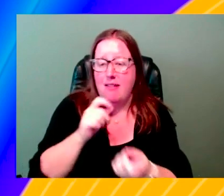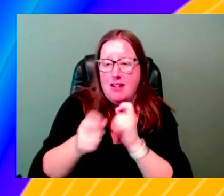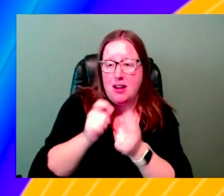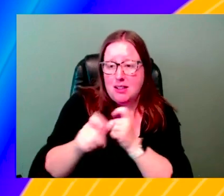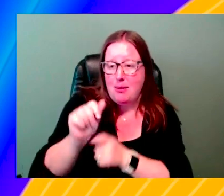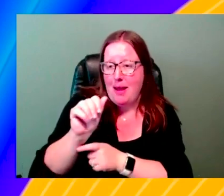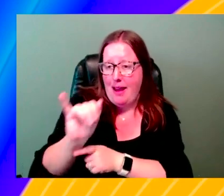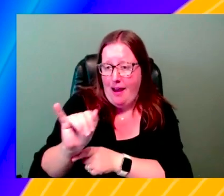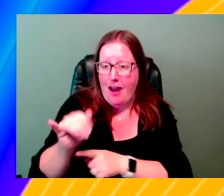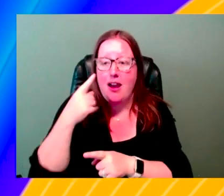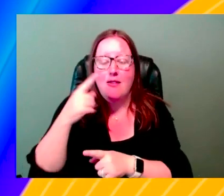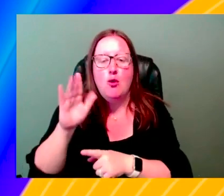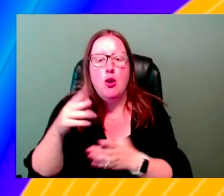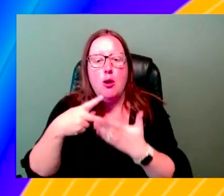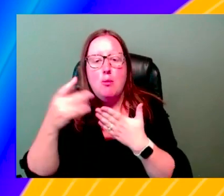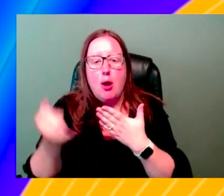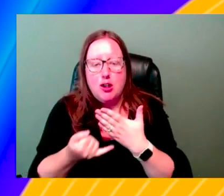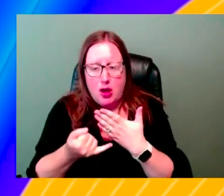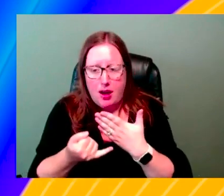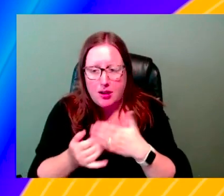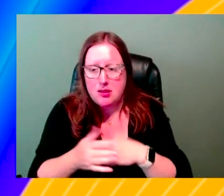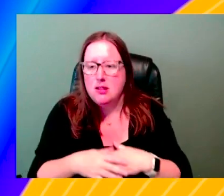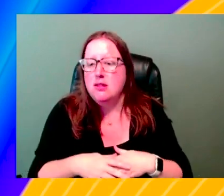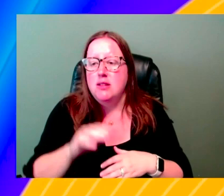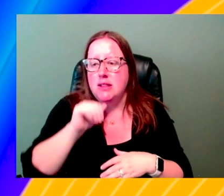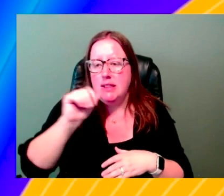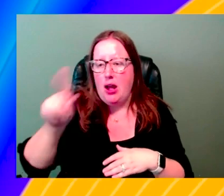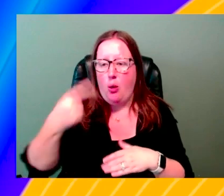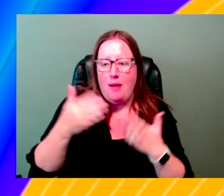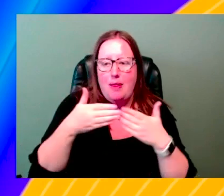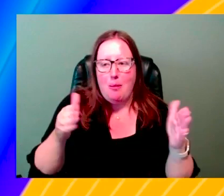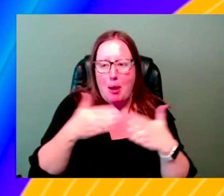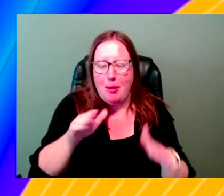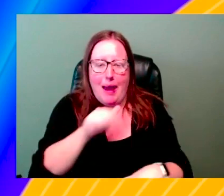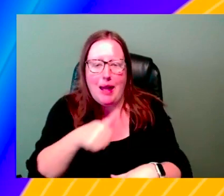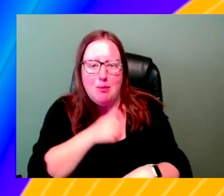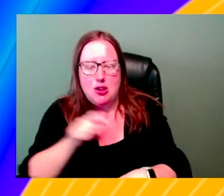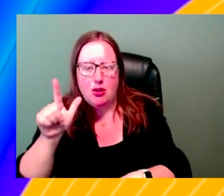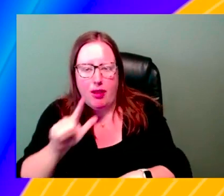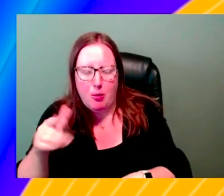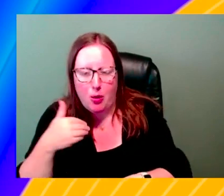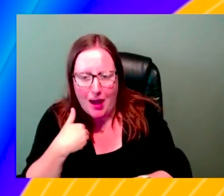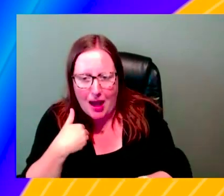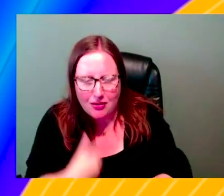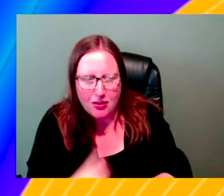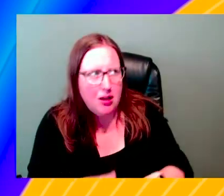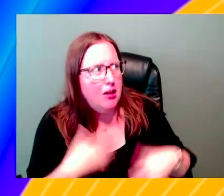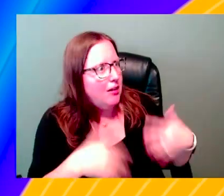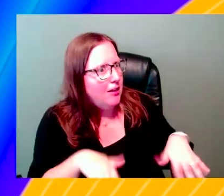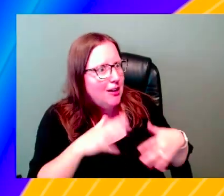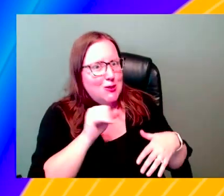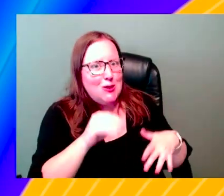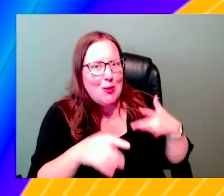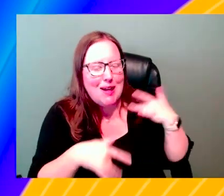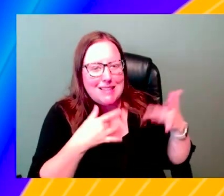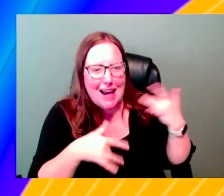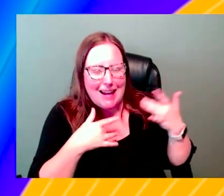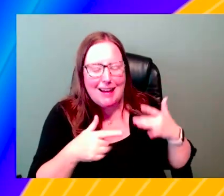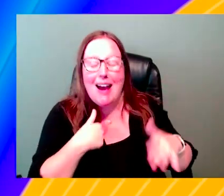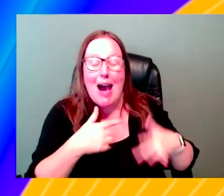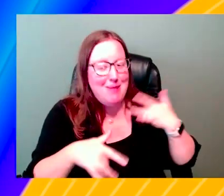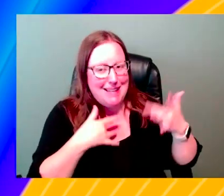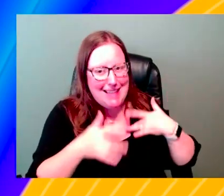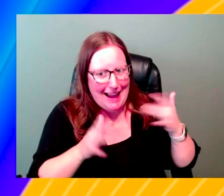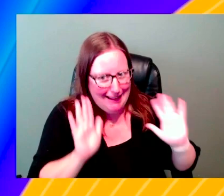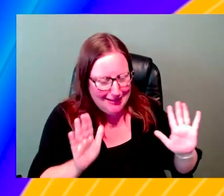your project beyond the public animation library that we have. This is so exciting. Well, I'm excited. I'm excited for the people